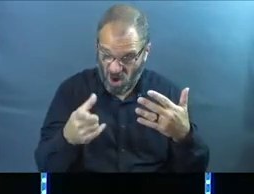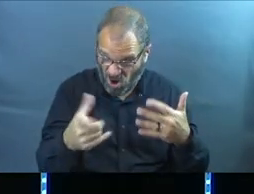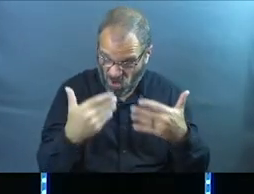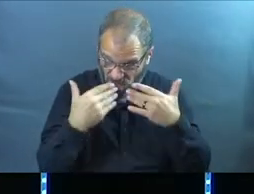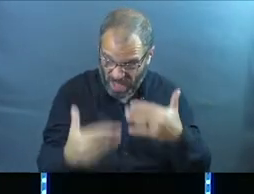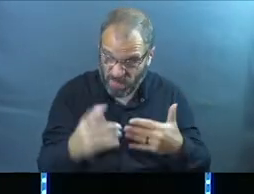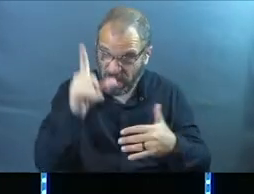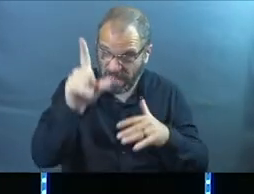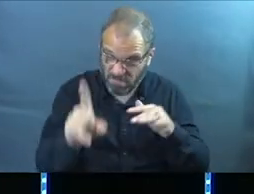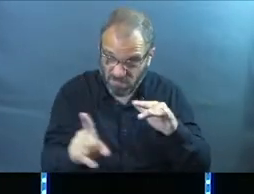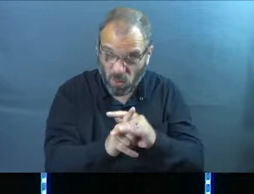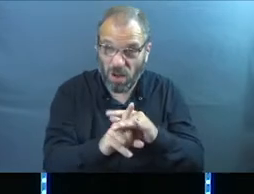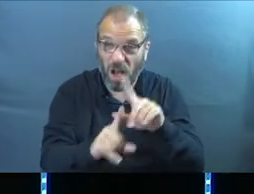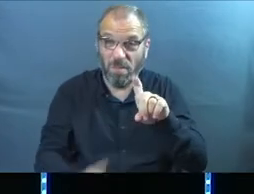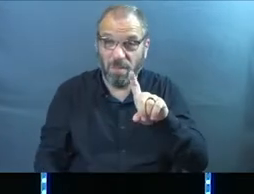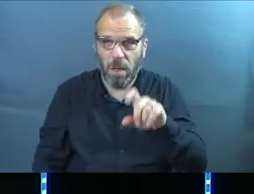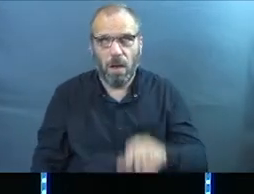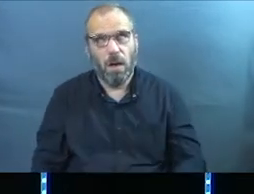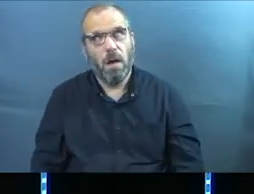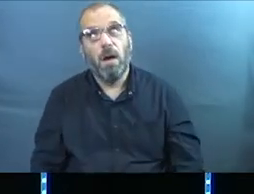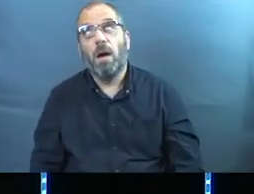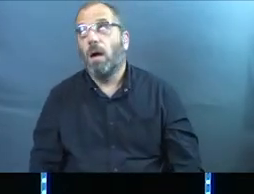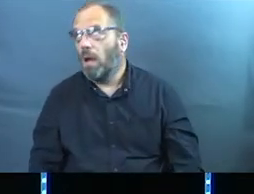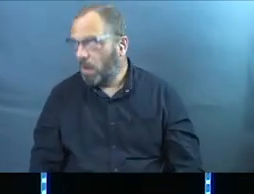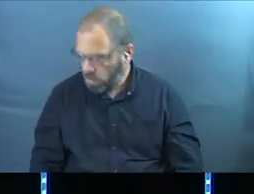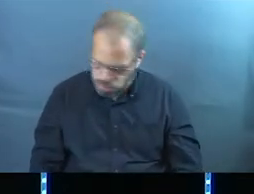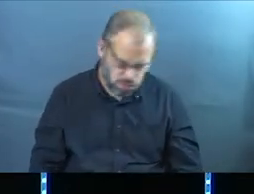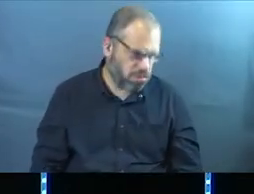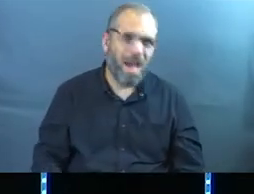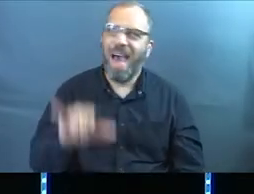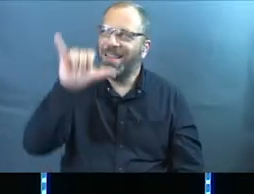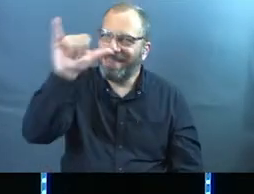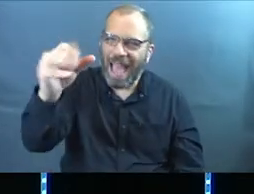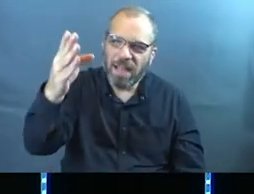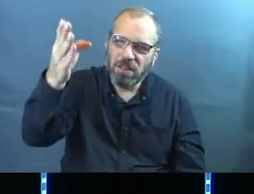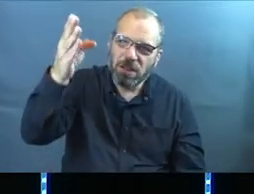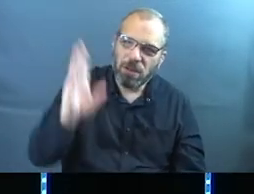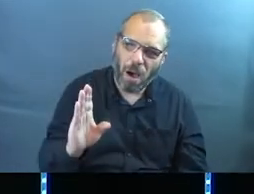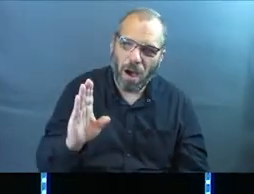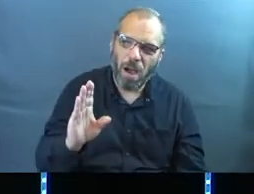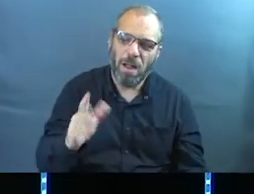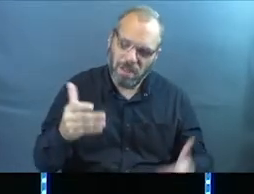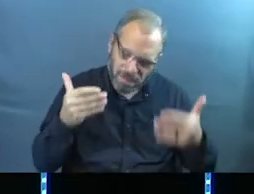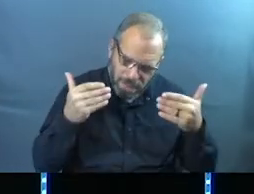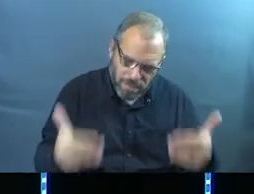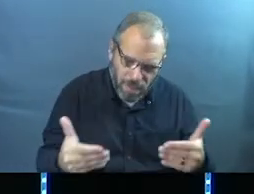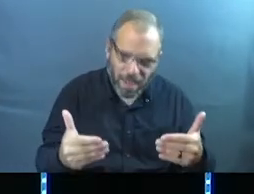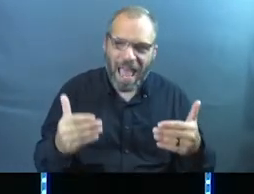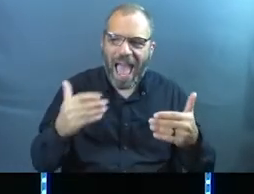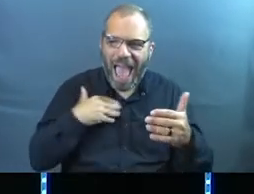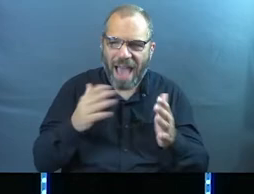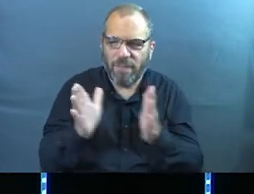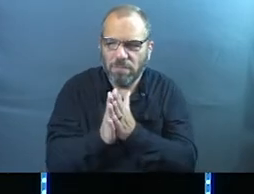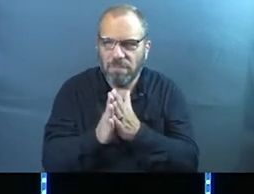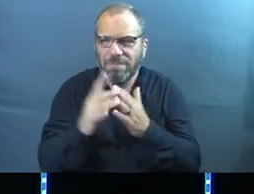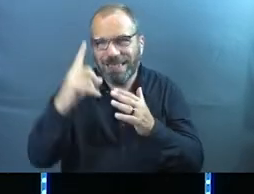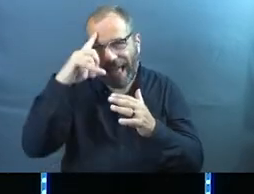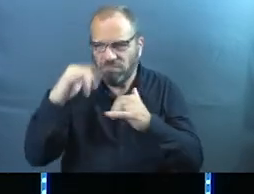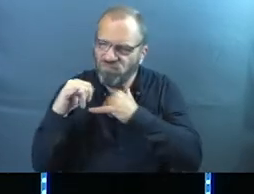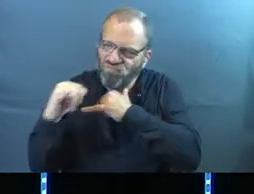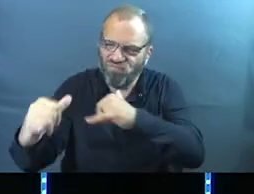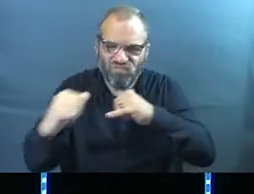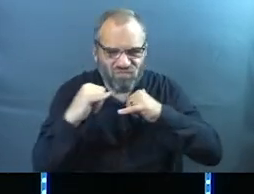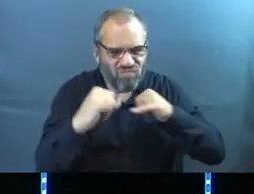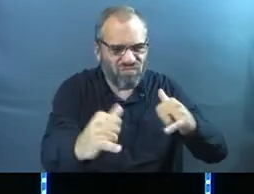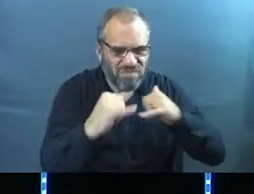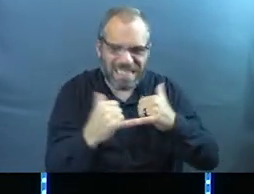that you showed up? Oh, that's the kind of God we serve. Keep going. Get other like-minded people around you who are